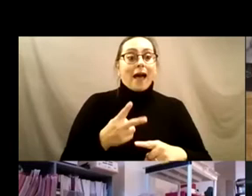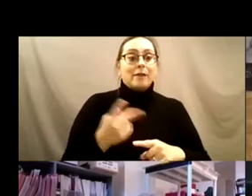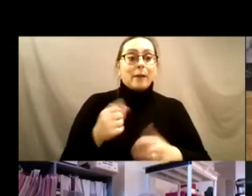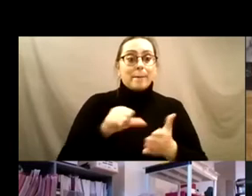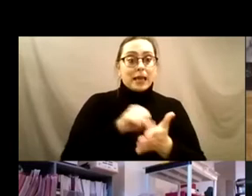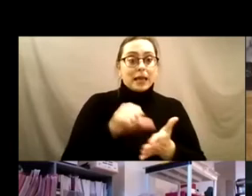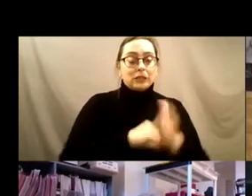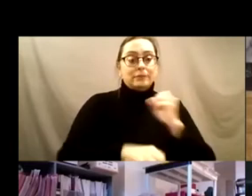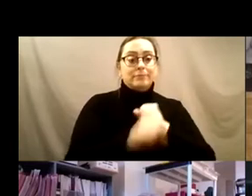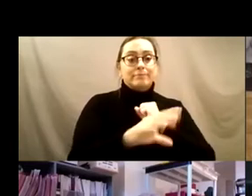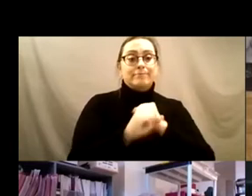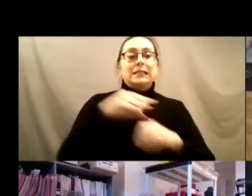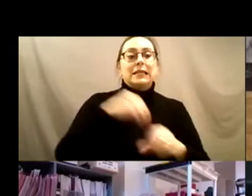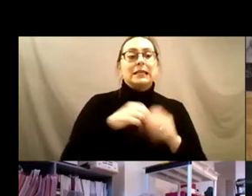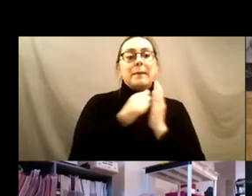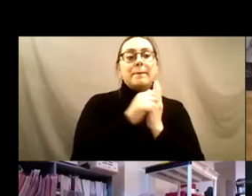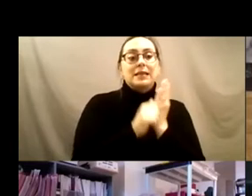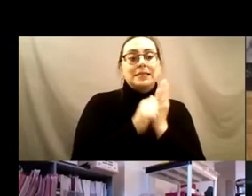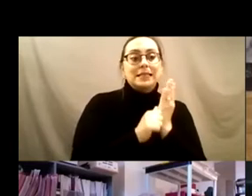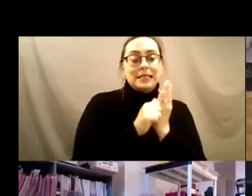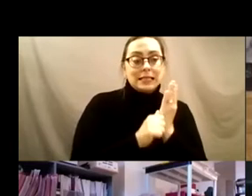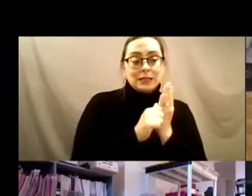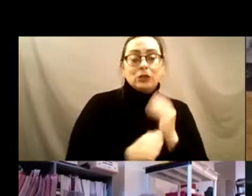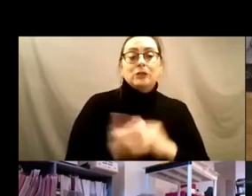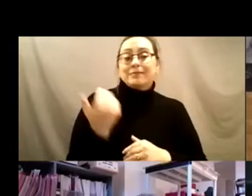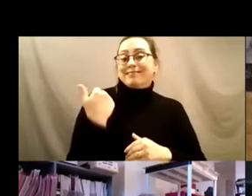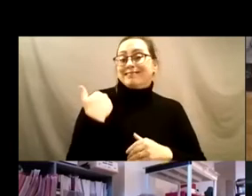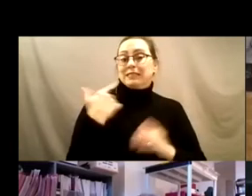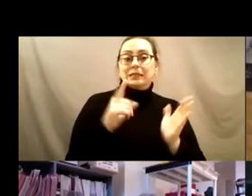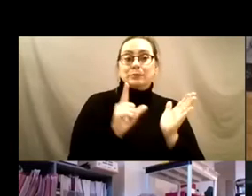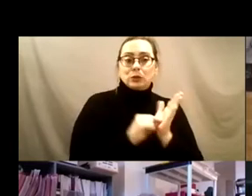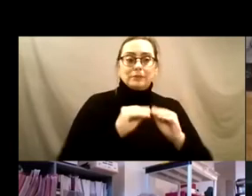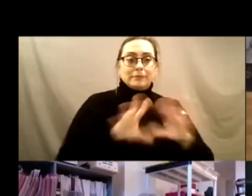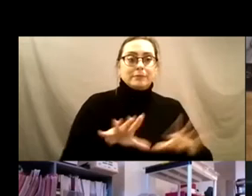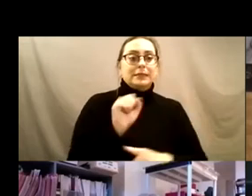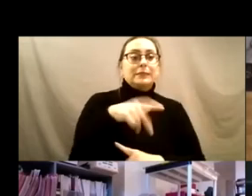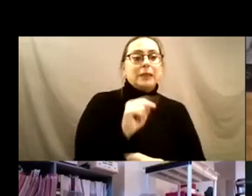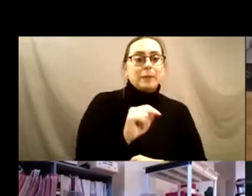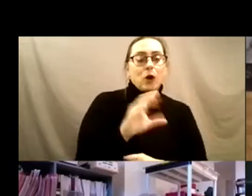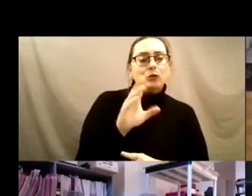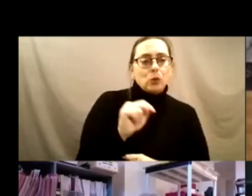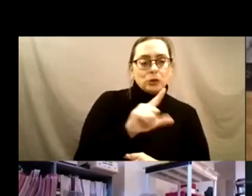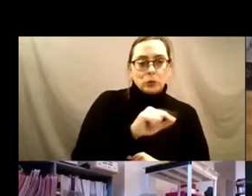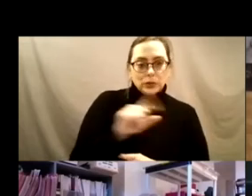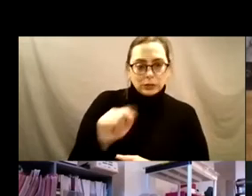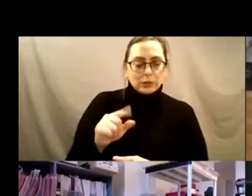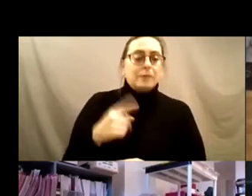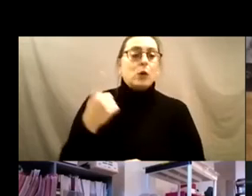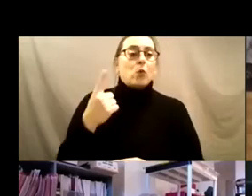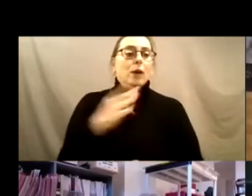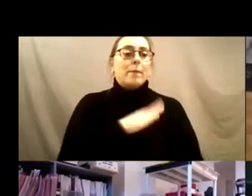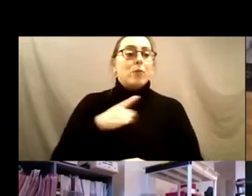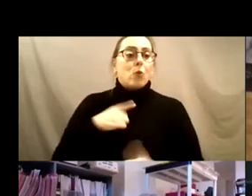Studio Magazine, which was out in September or the beginning of October of 2020. We had help from one of our board